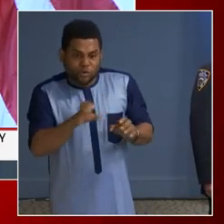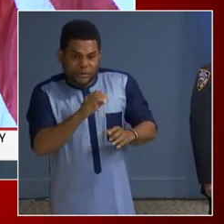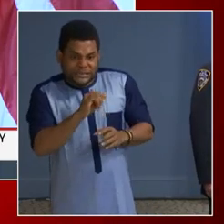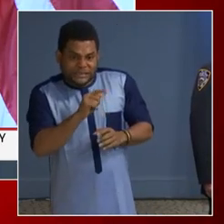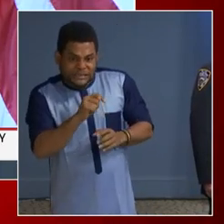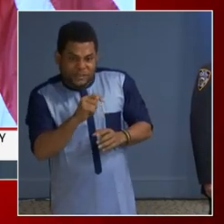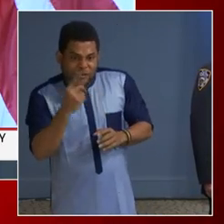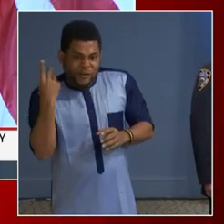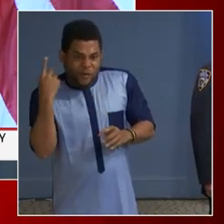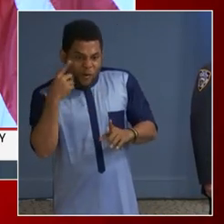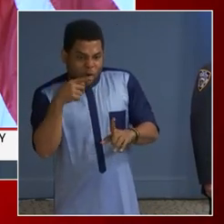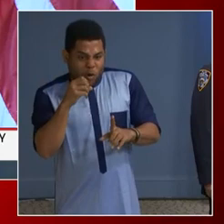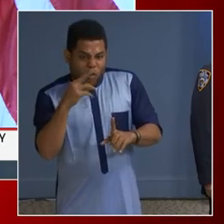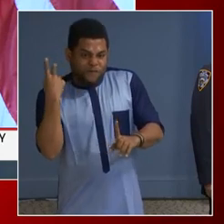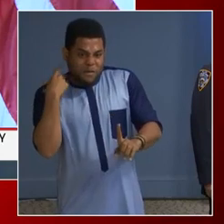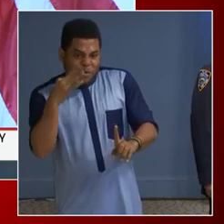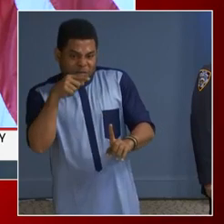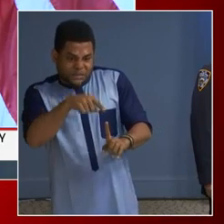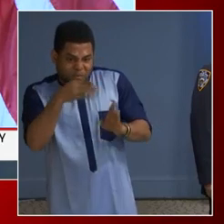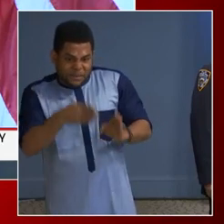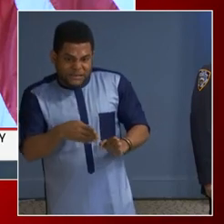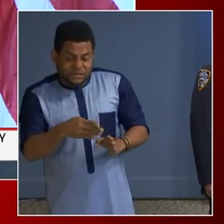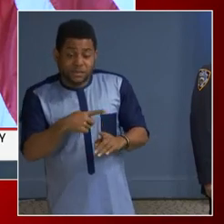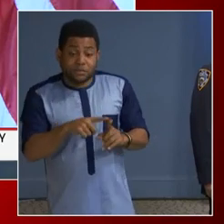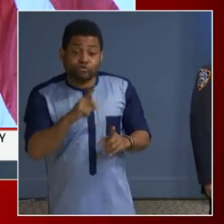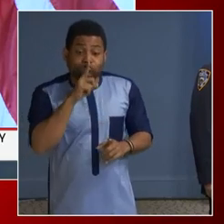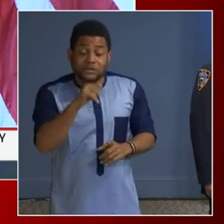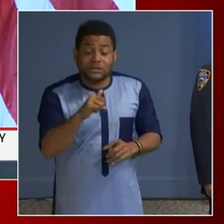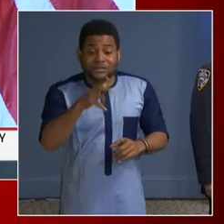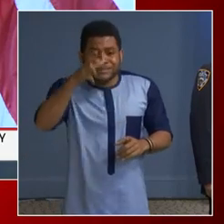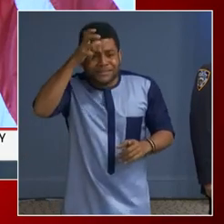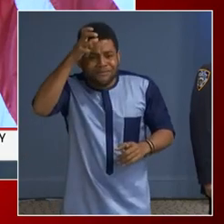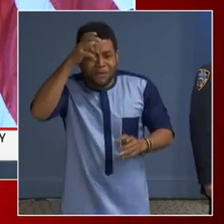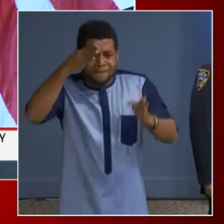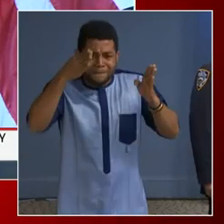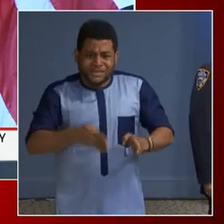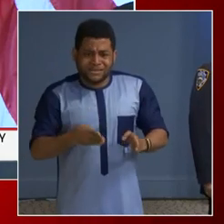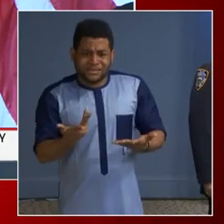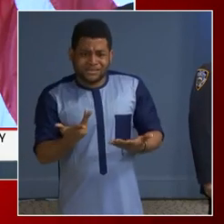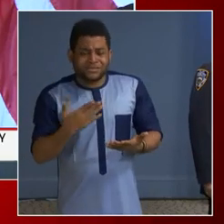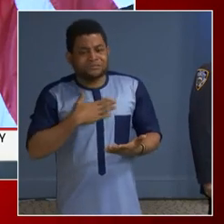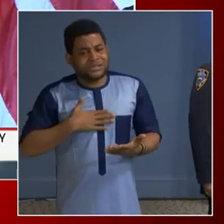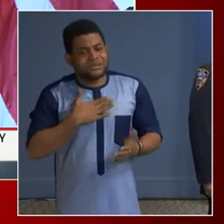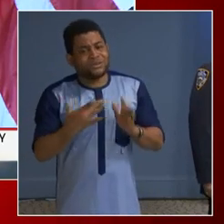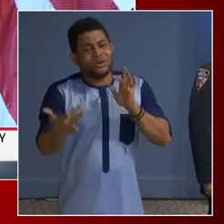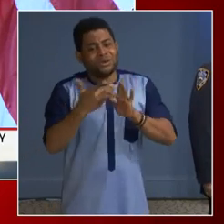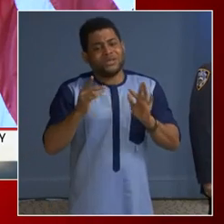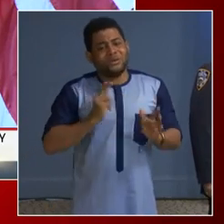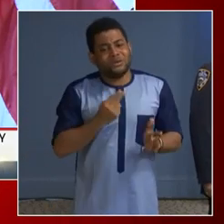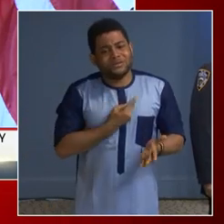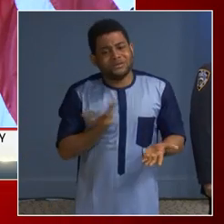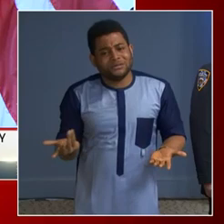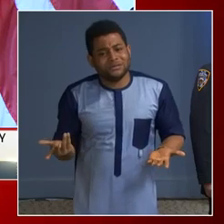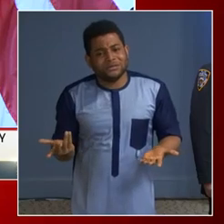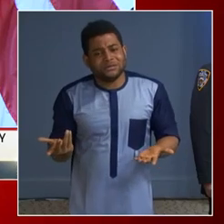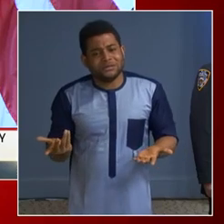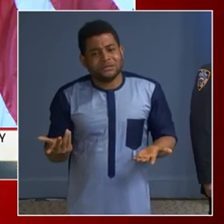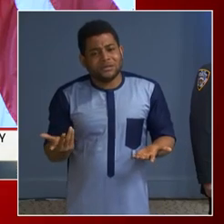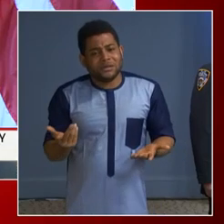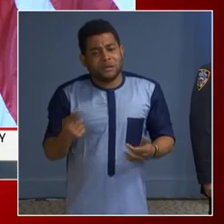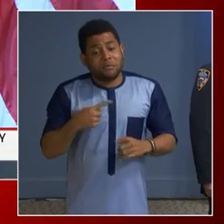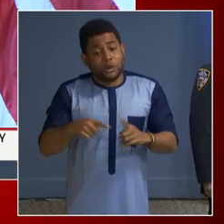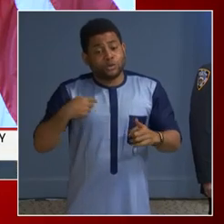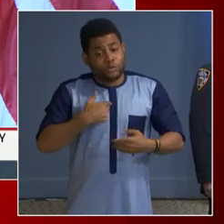this this depraved person, by all means, please reach out to law enforcement. But we're fairly confident that